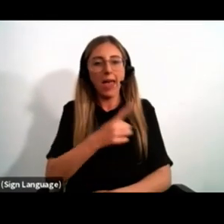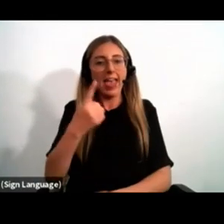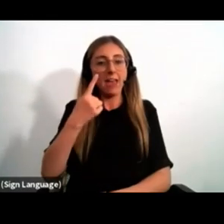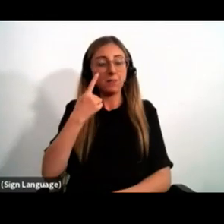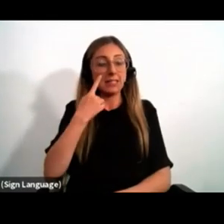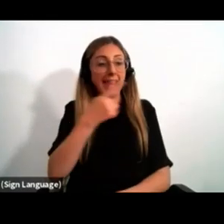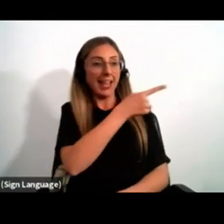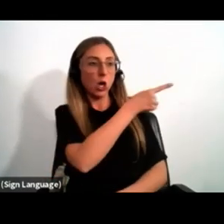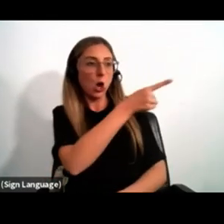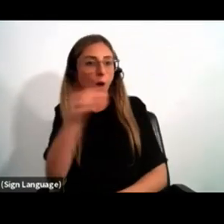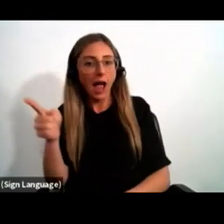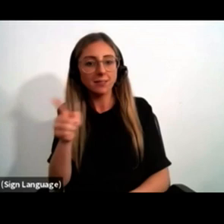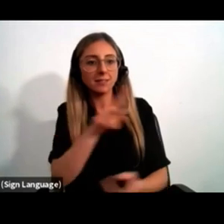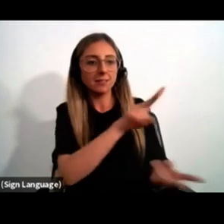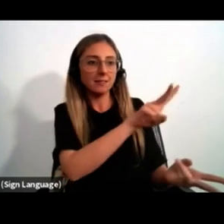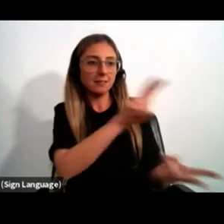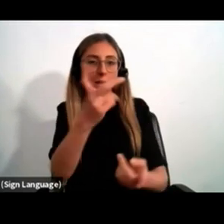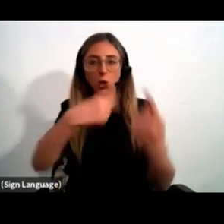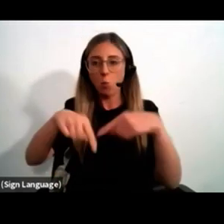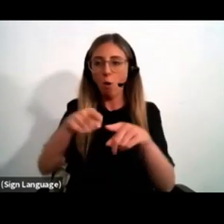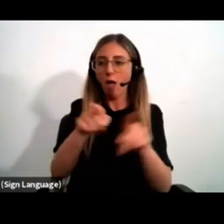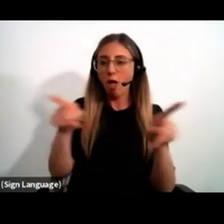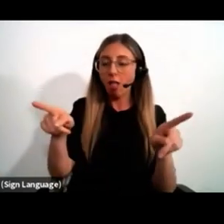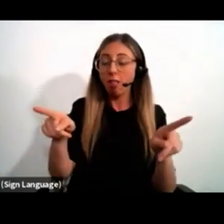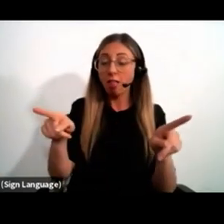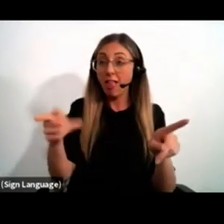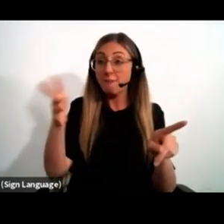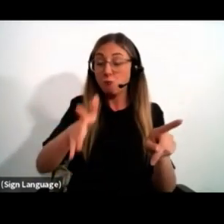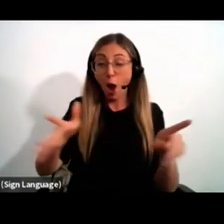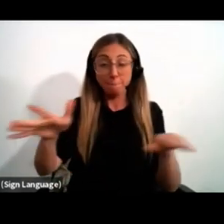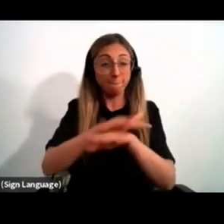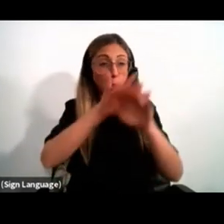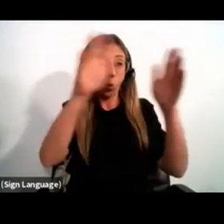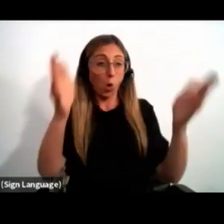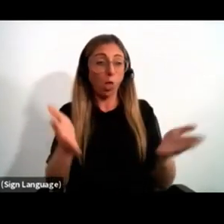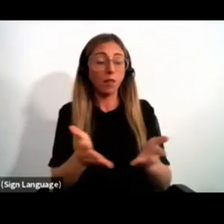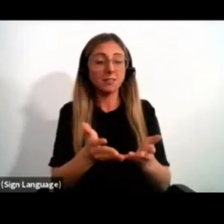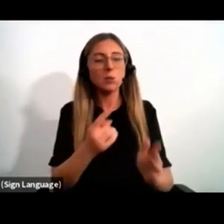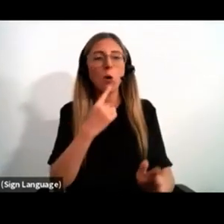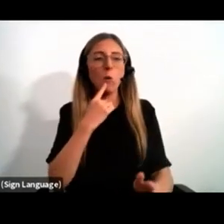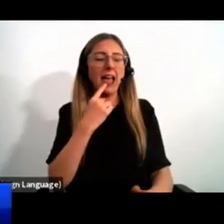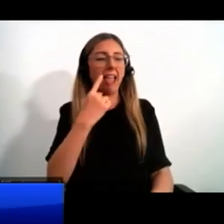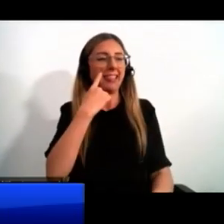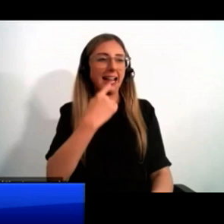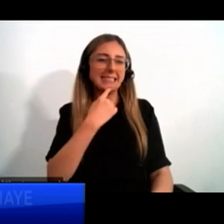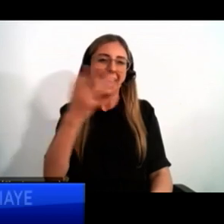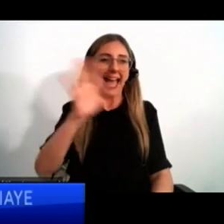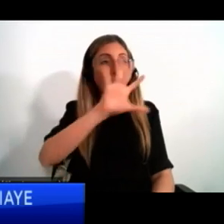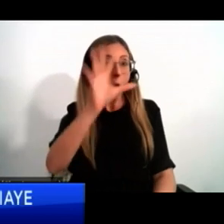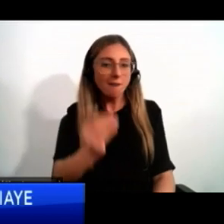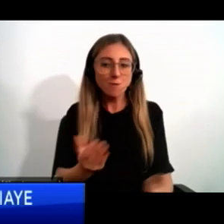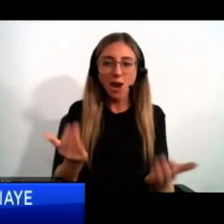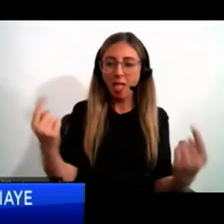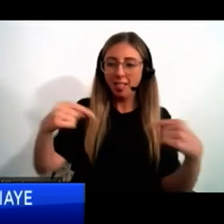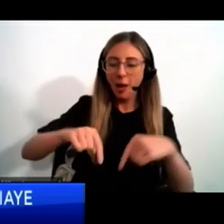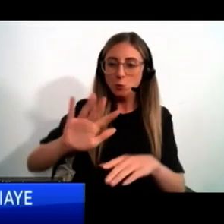at the people who have been able to join us here today, people from all over the world. So I'm going to say hello, Africa. Welcome to